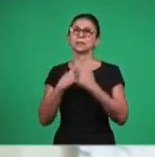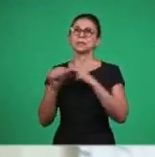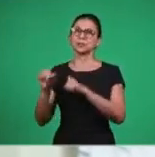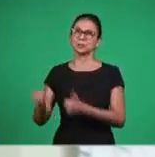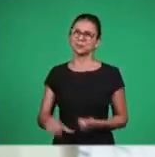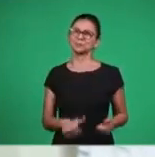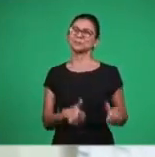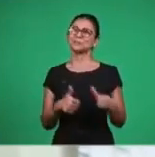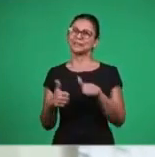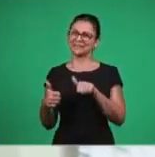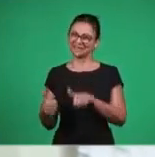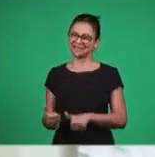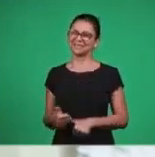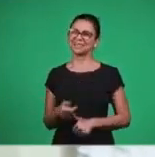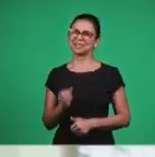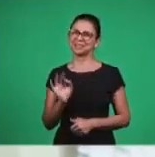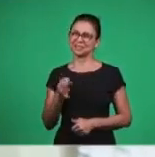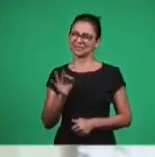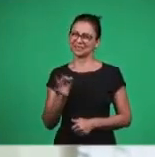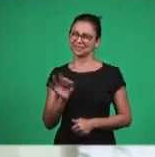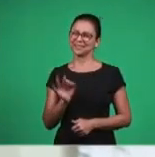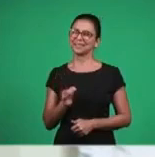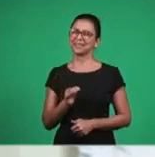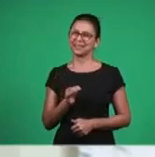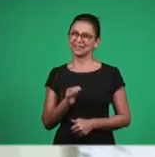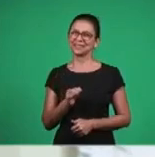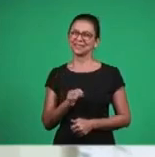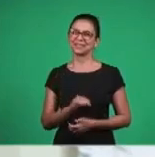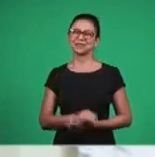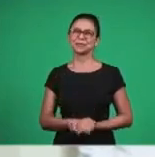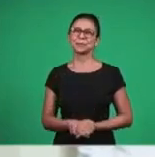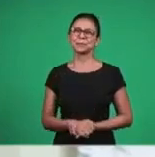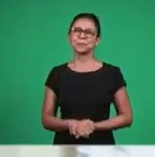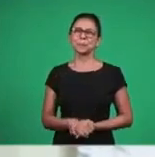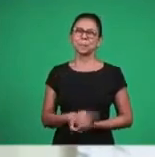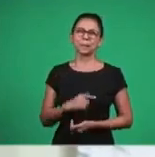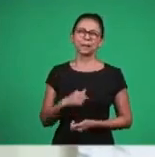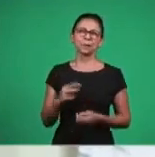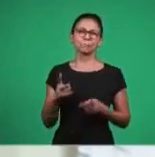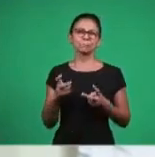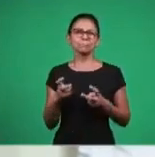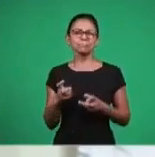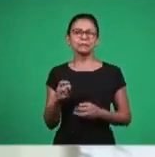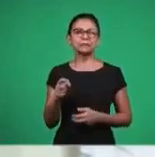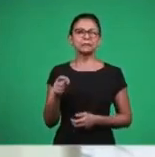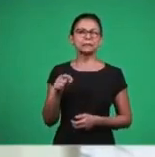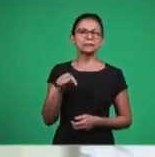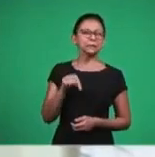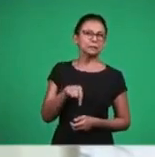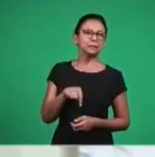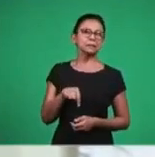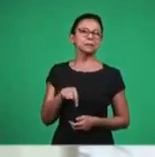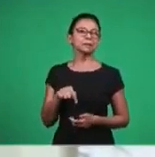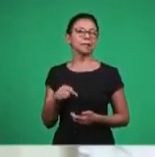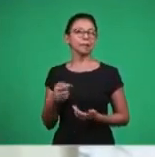I'll baptize, you can be sure of that. I see that here